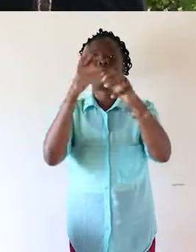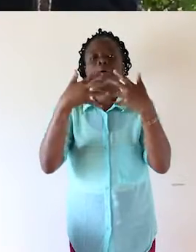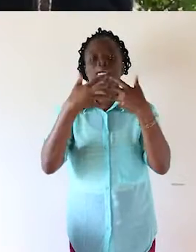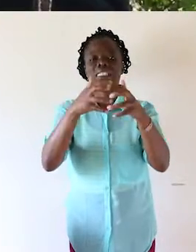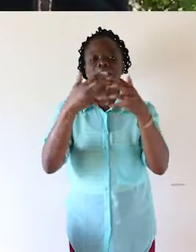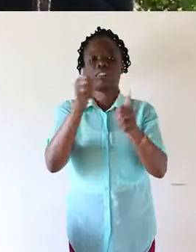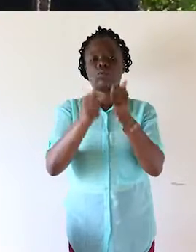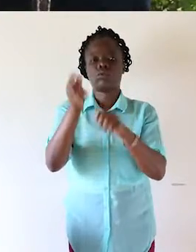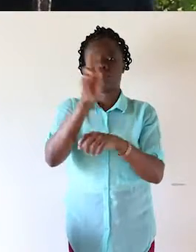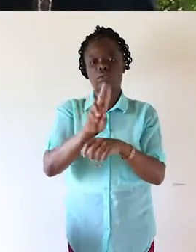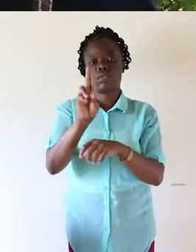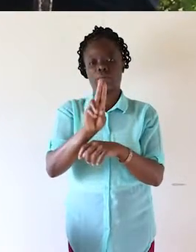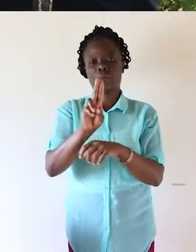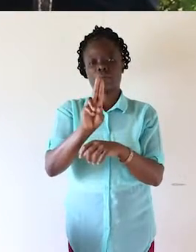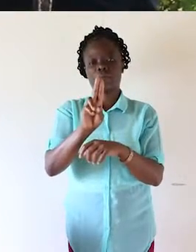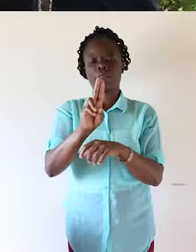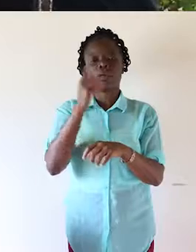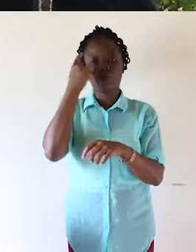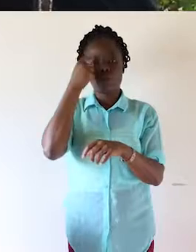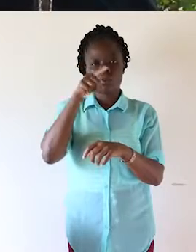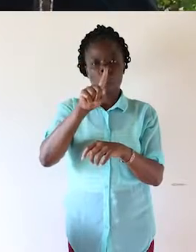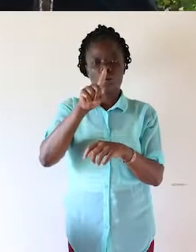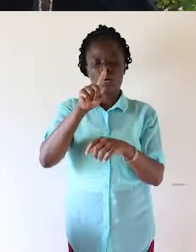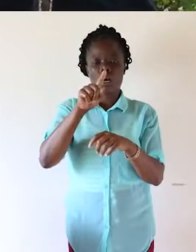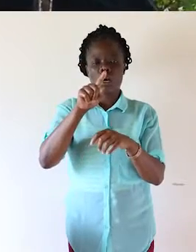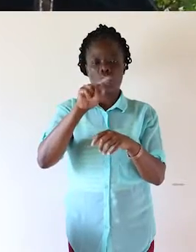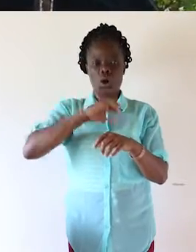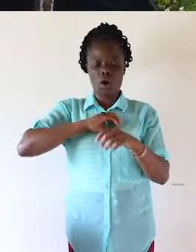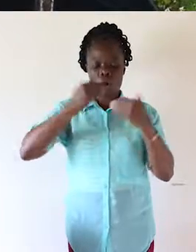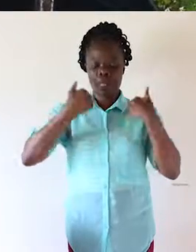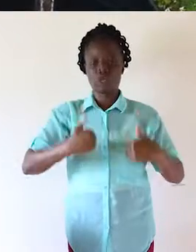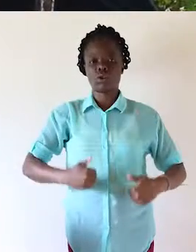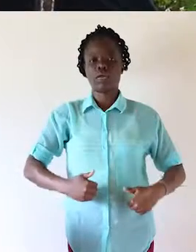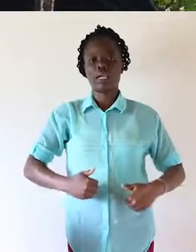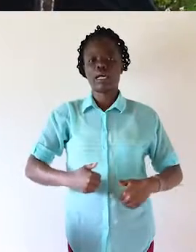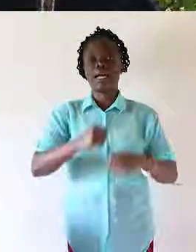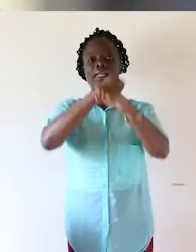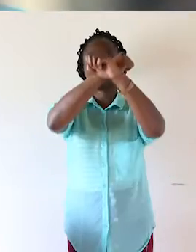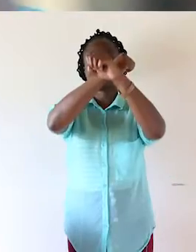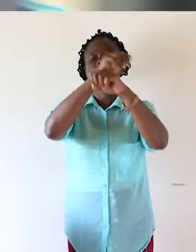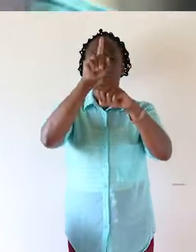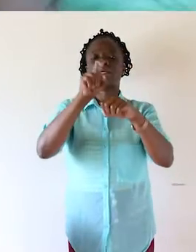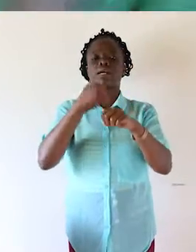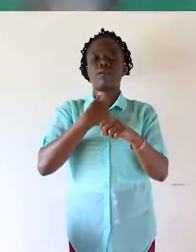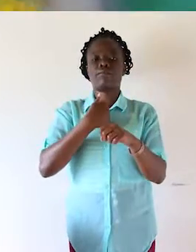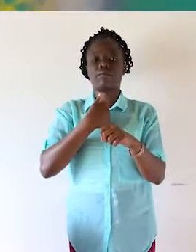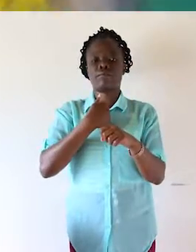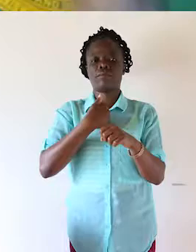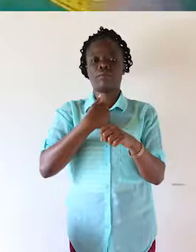machines that we are handling. So for your own personal safety, you need to have